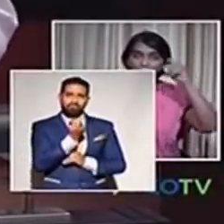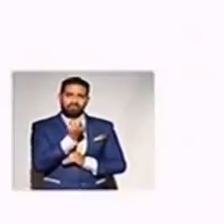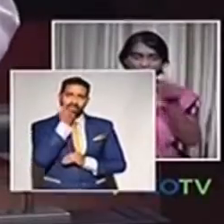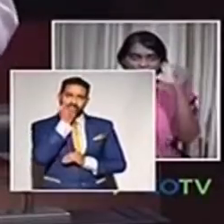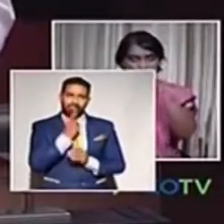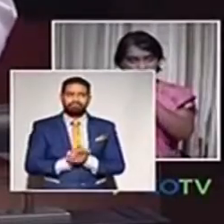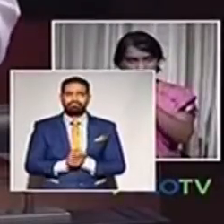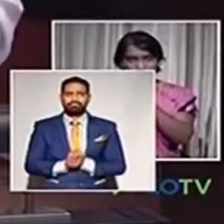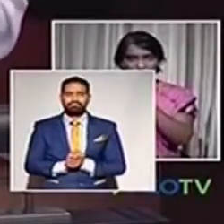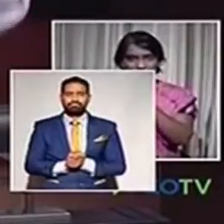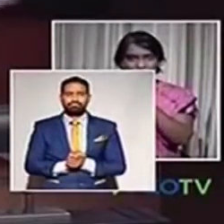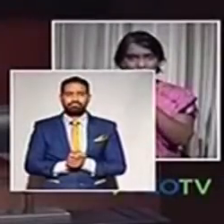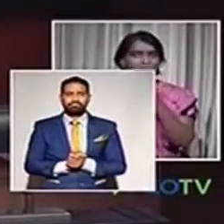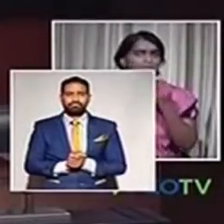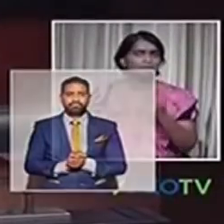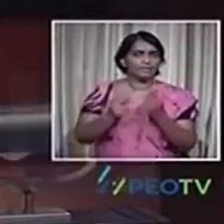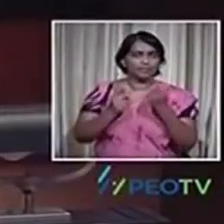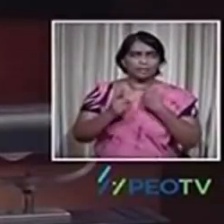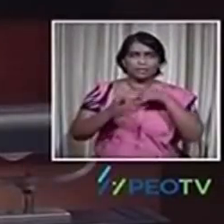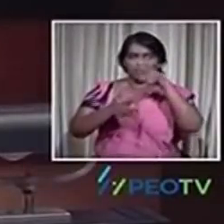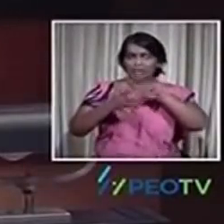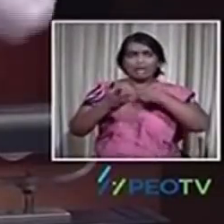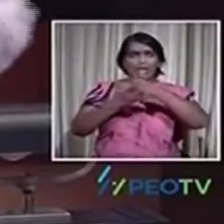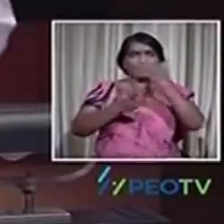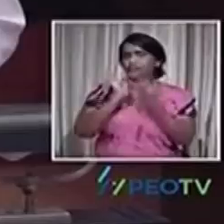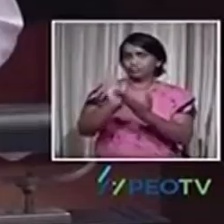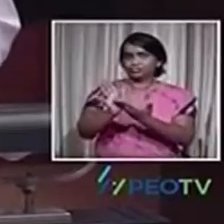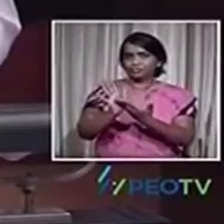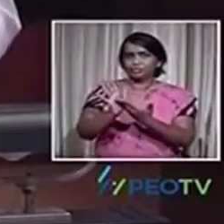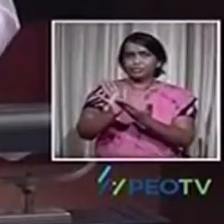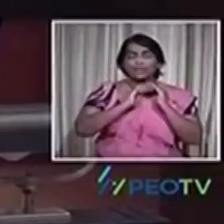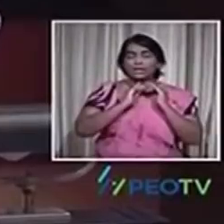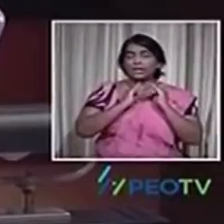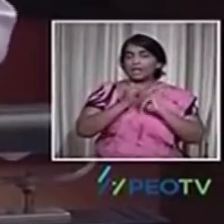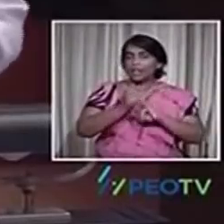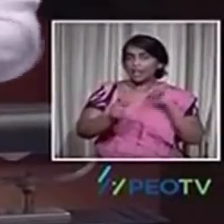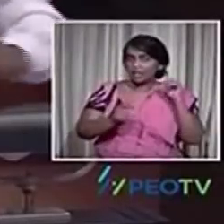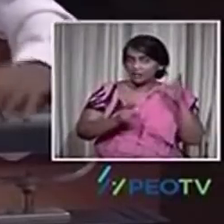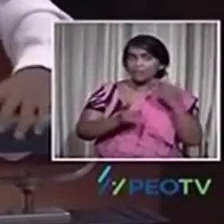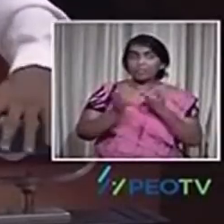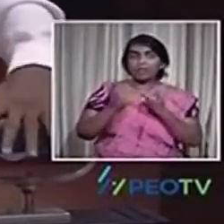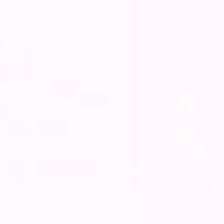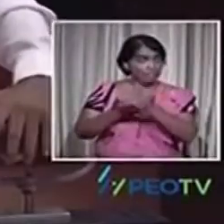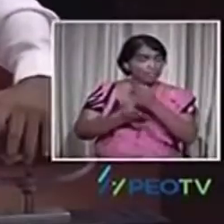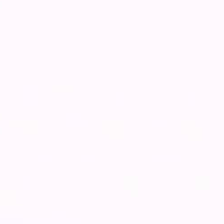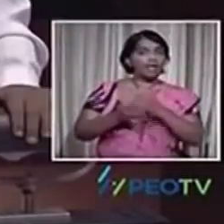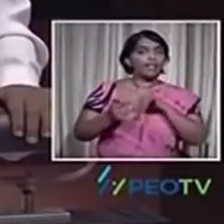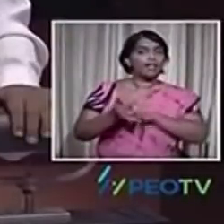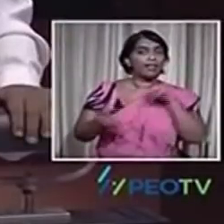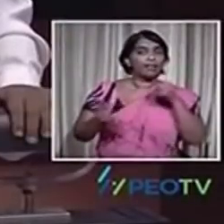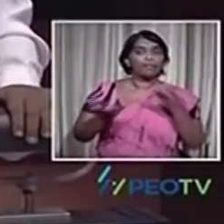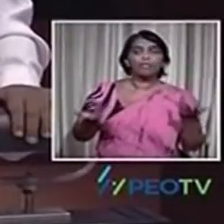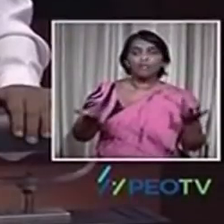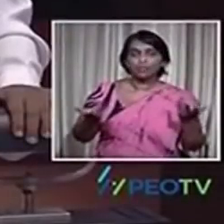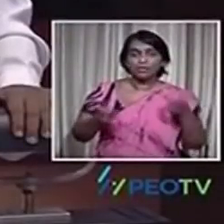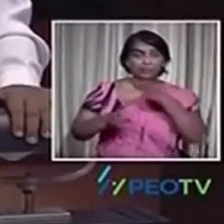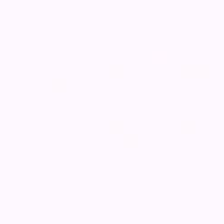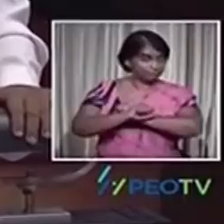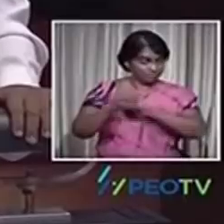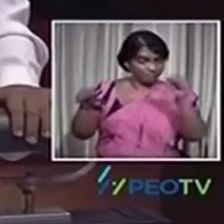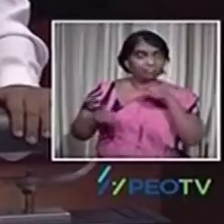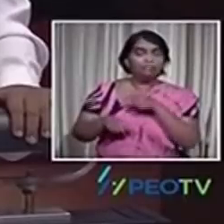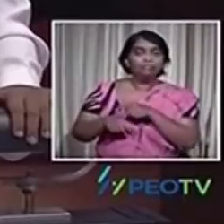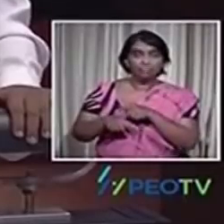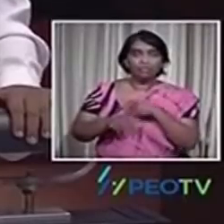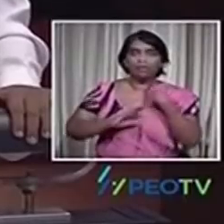There is no finance minister in the country. The finance minister, who was appointed a couple of days ago, tabled some report in parliament and resigned. The treasury secretary